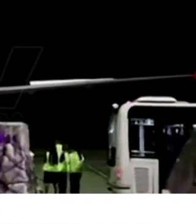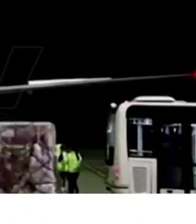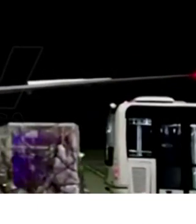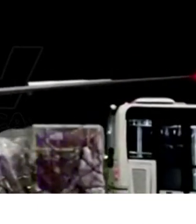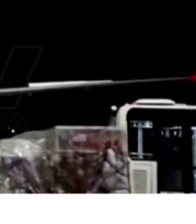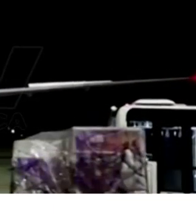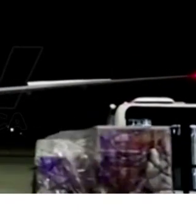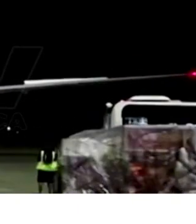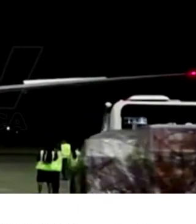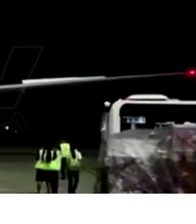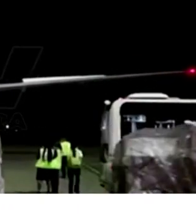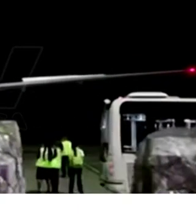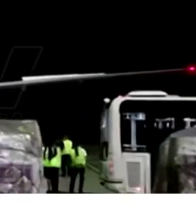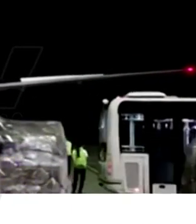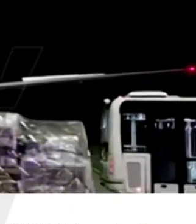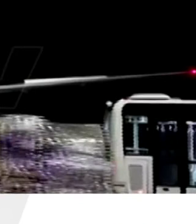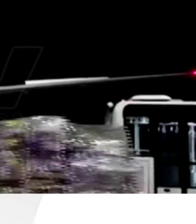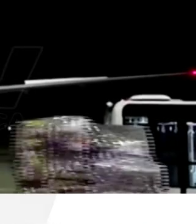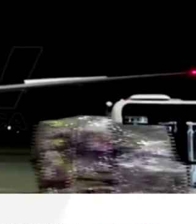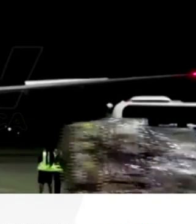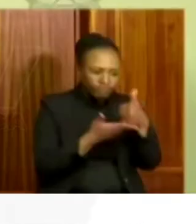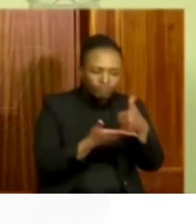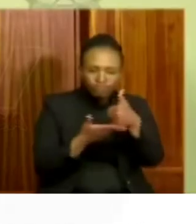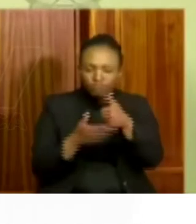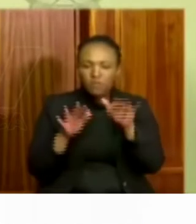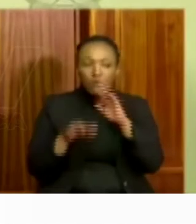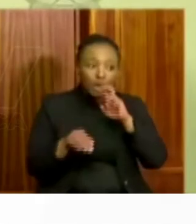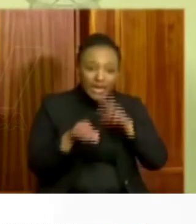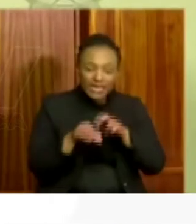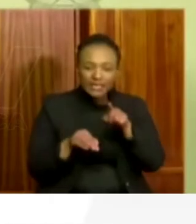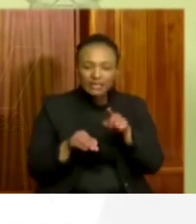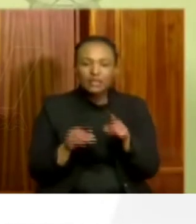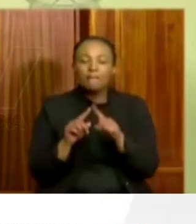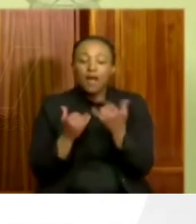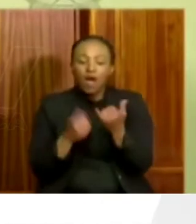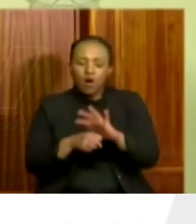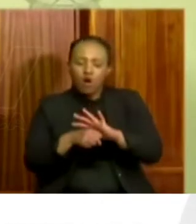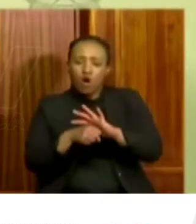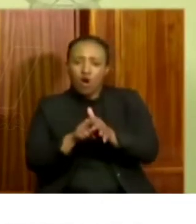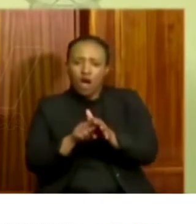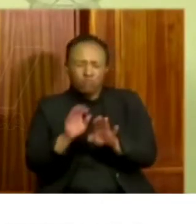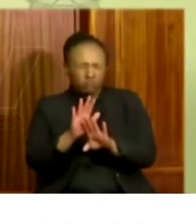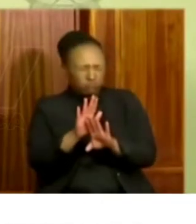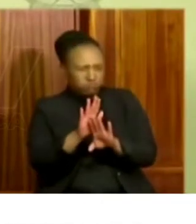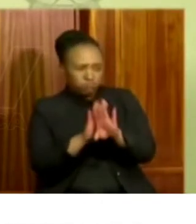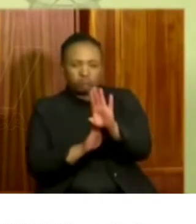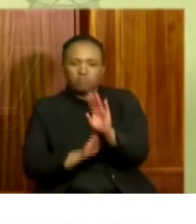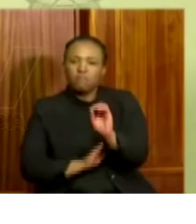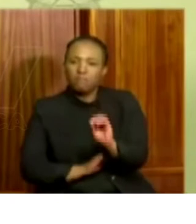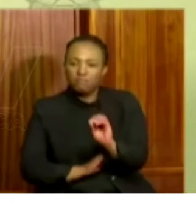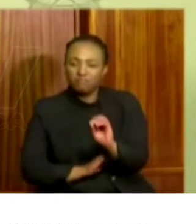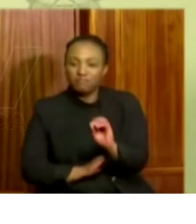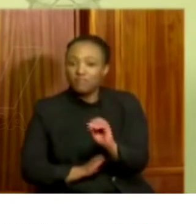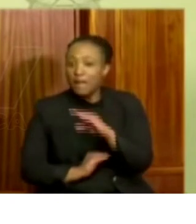3 amid a surge in infections. A massive surge in new infections means that